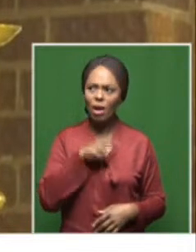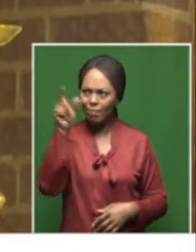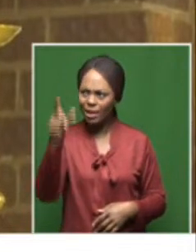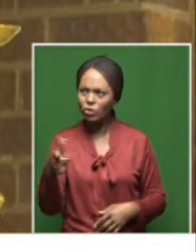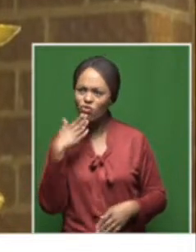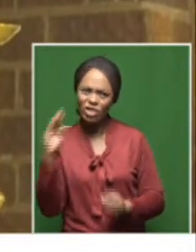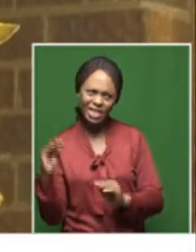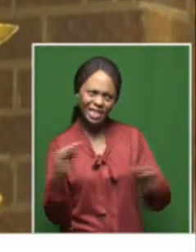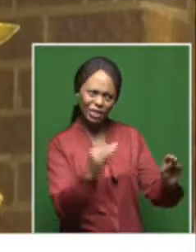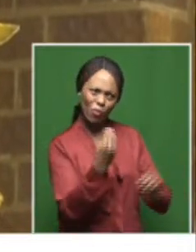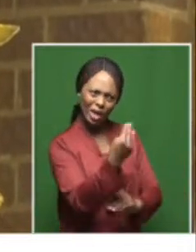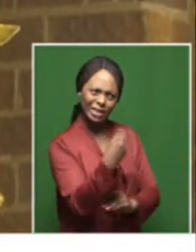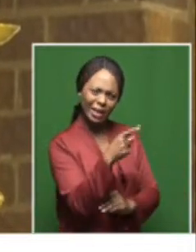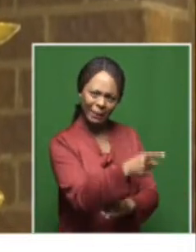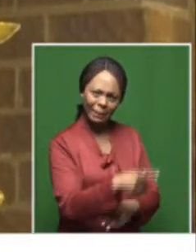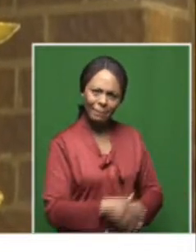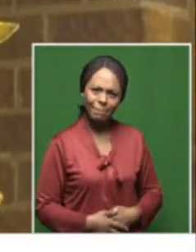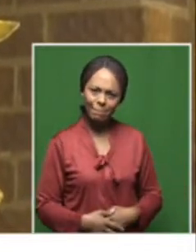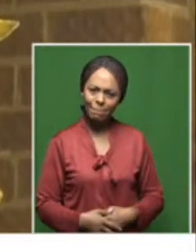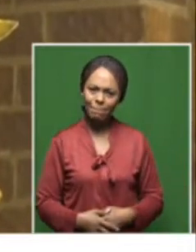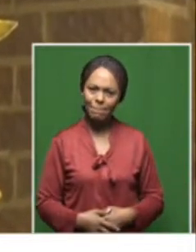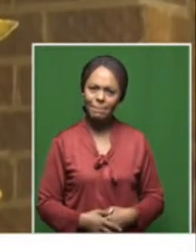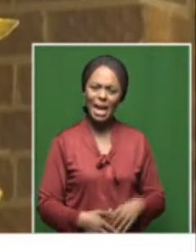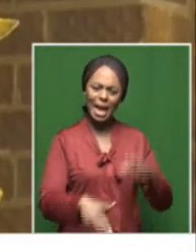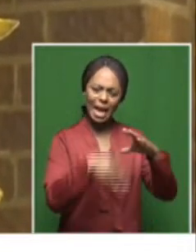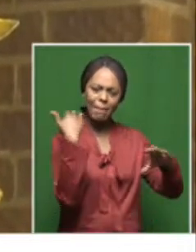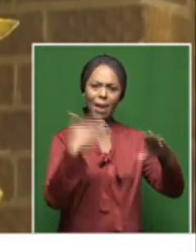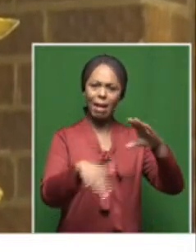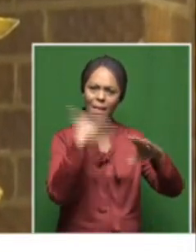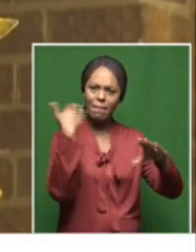Her emails and notes were legendary,